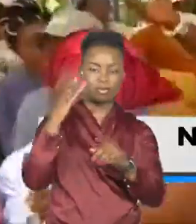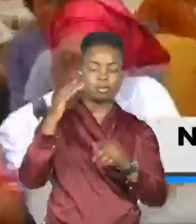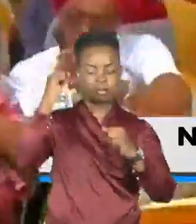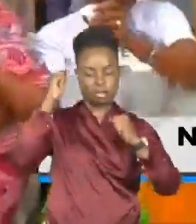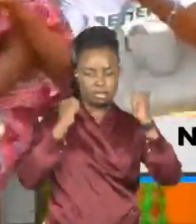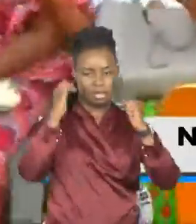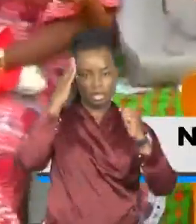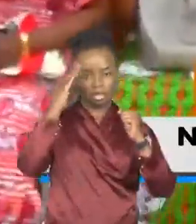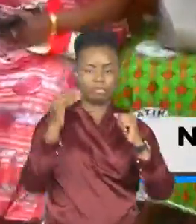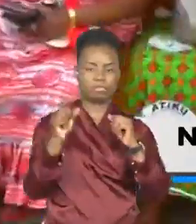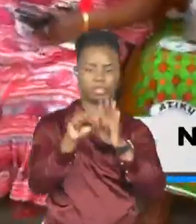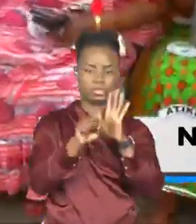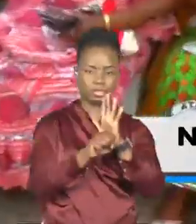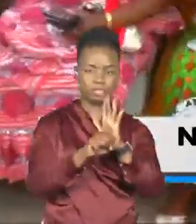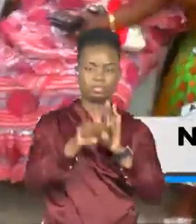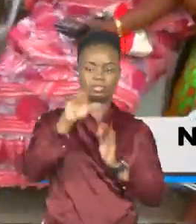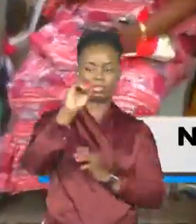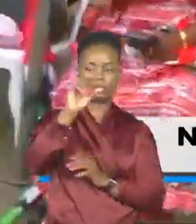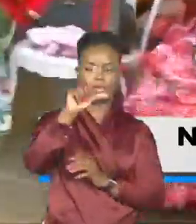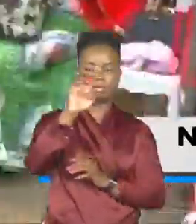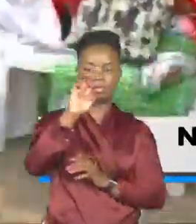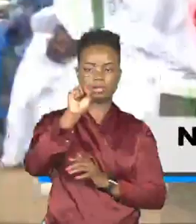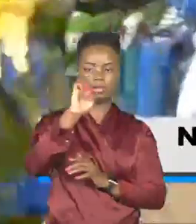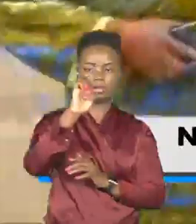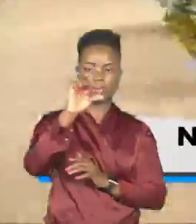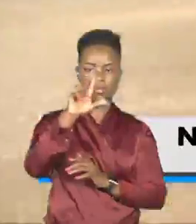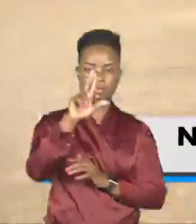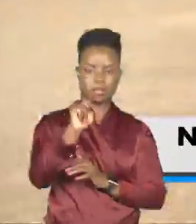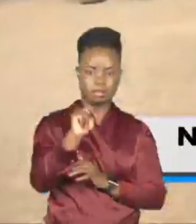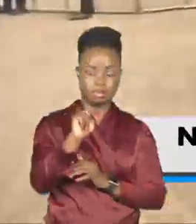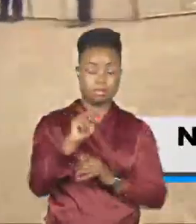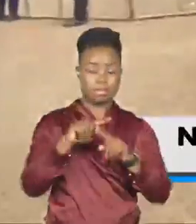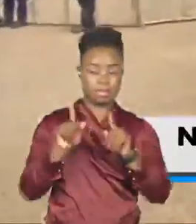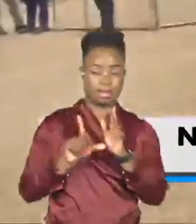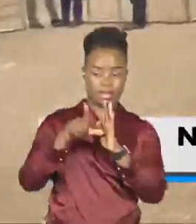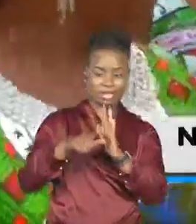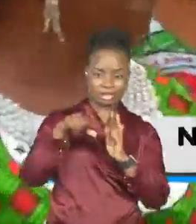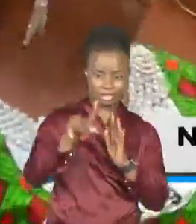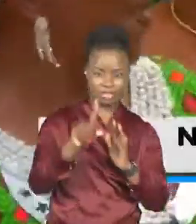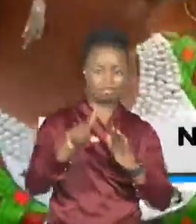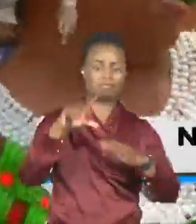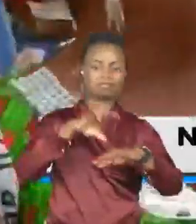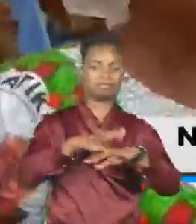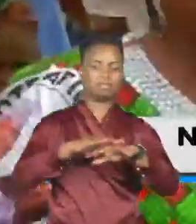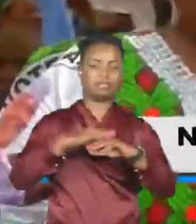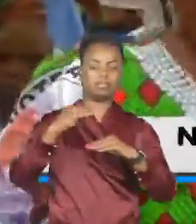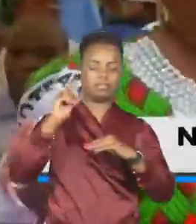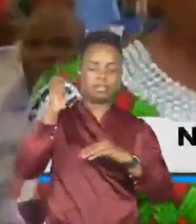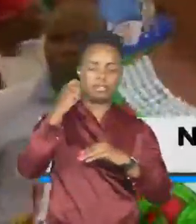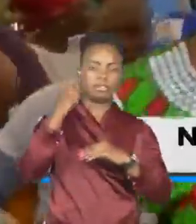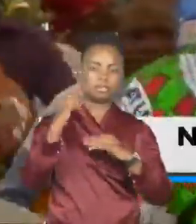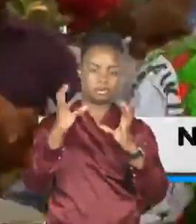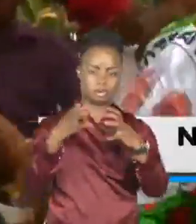state, Olusegun Obasanjo. Atiku sought the APC, All Progressive Congress presidential ticket for